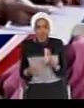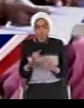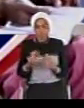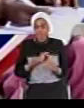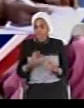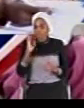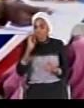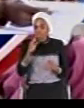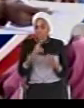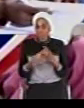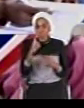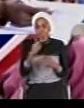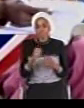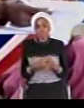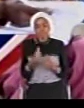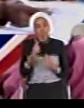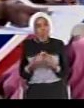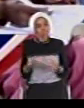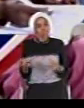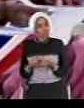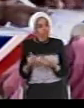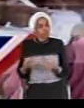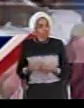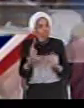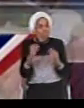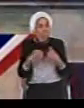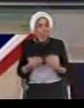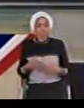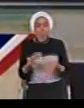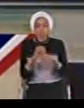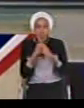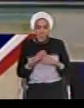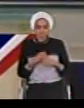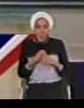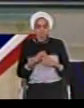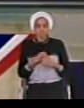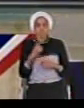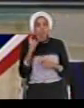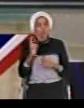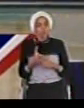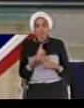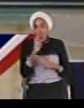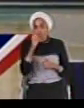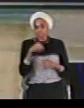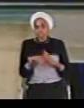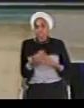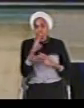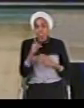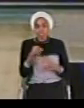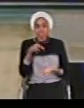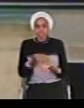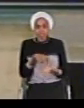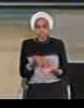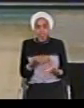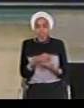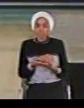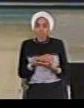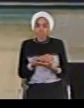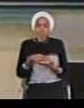you, which also ye have received, and wherein ye stand. Verse